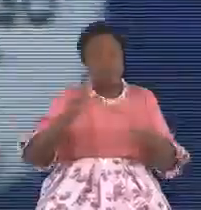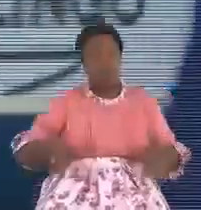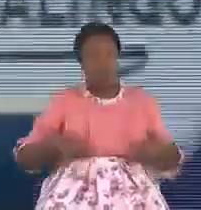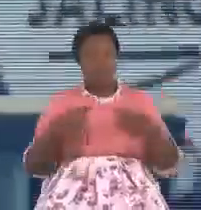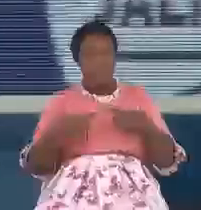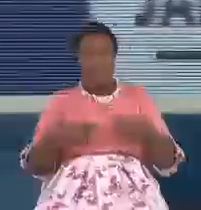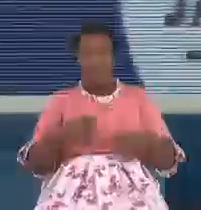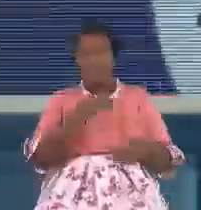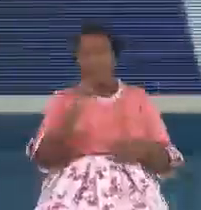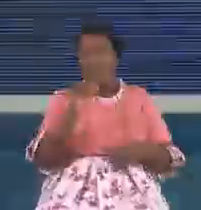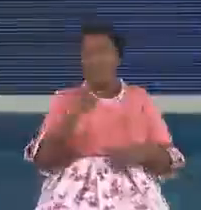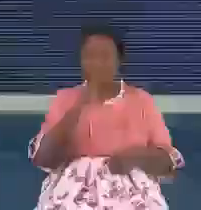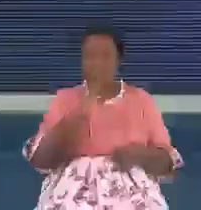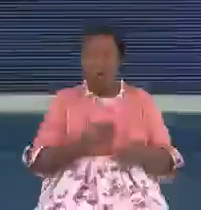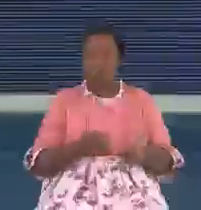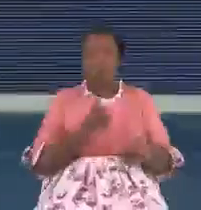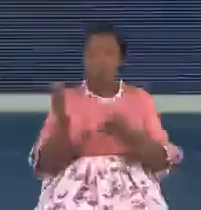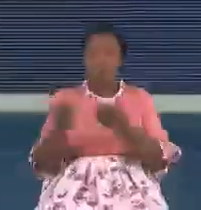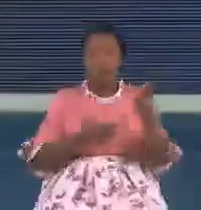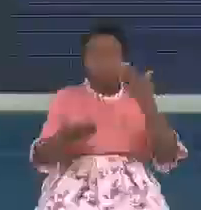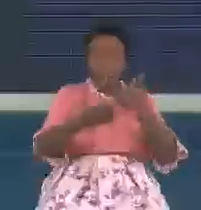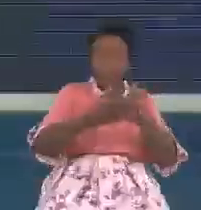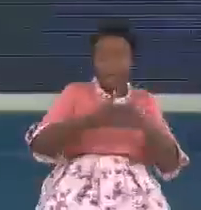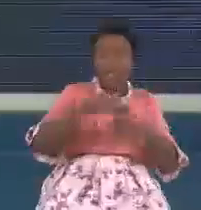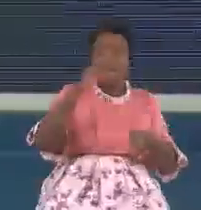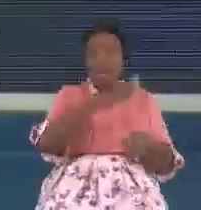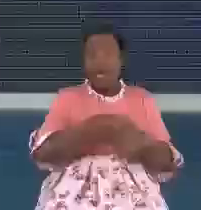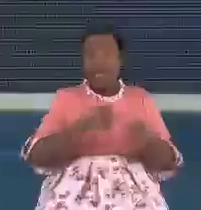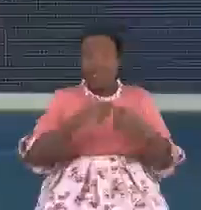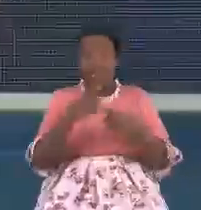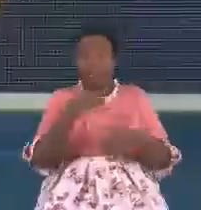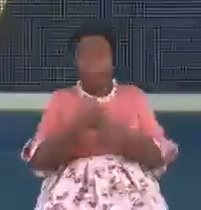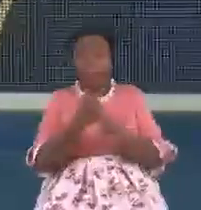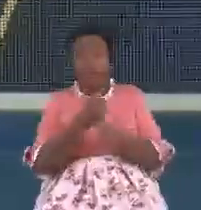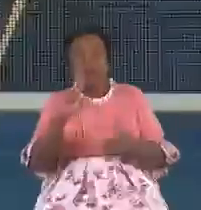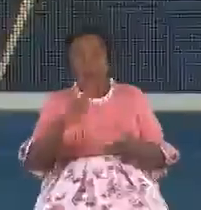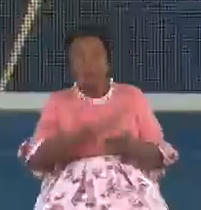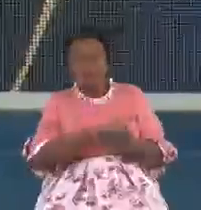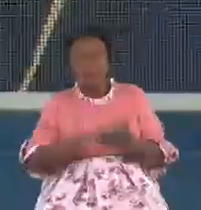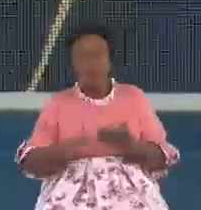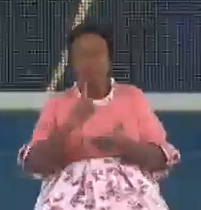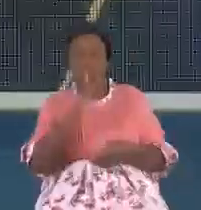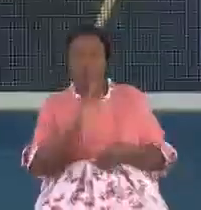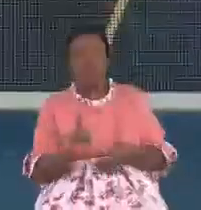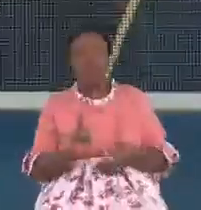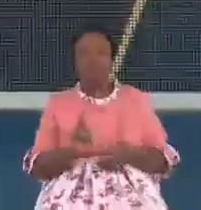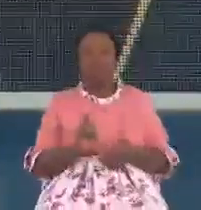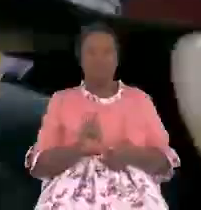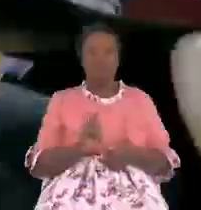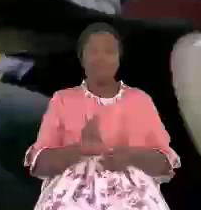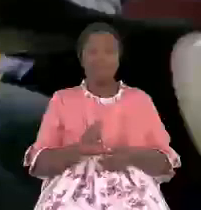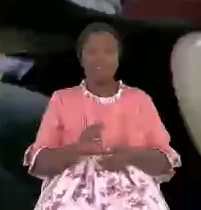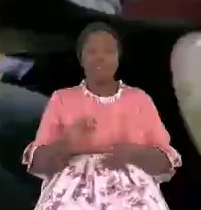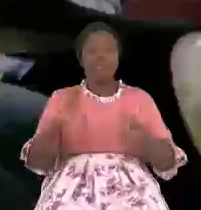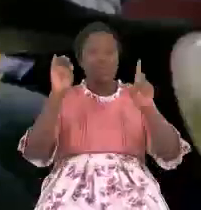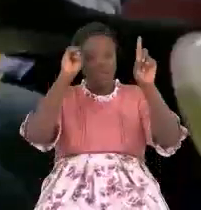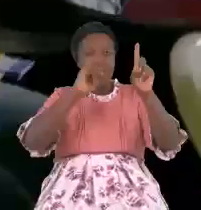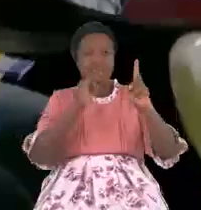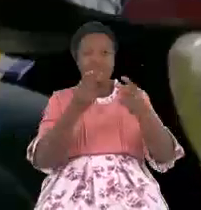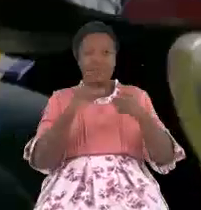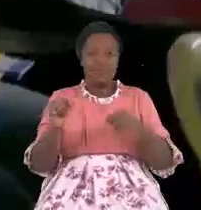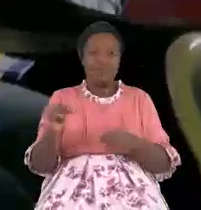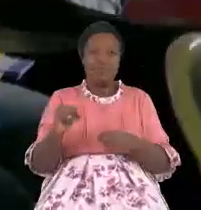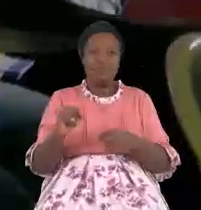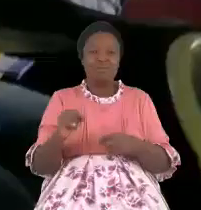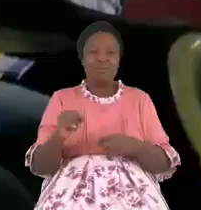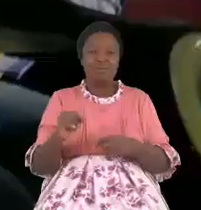you are reconciled a mage righteous indeed is coming i said